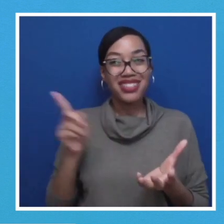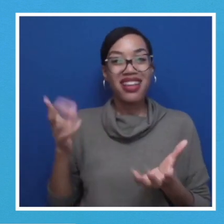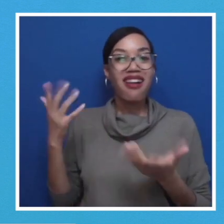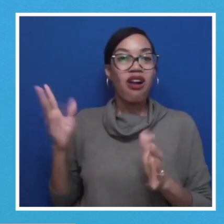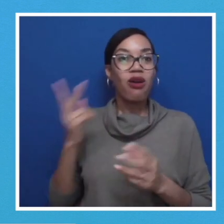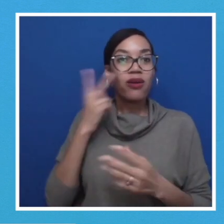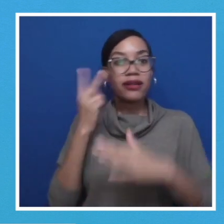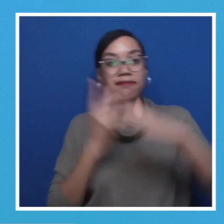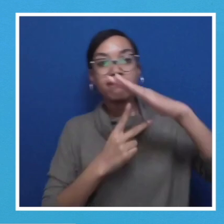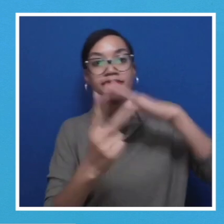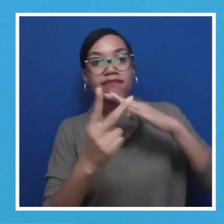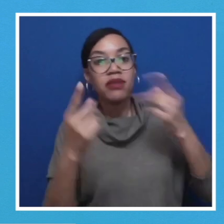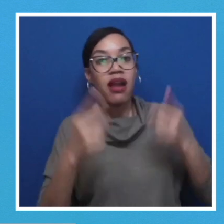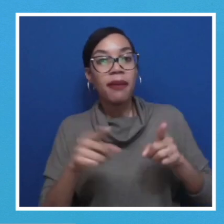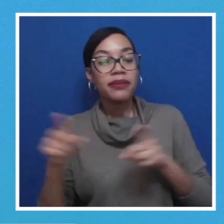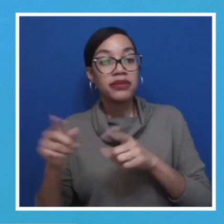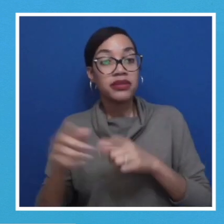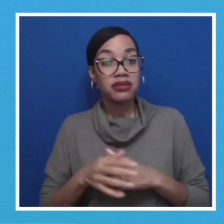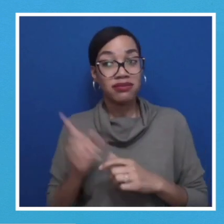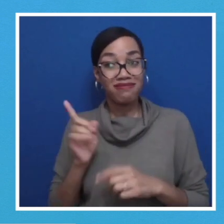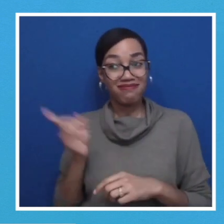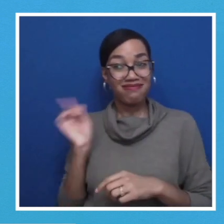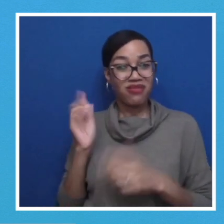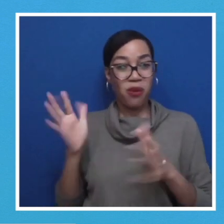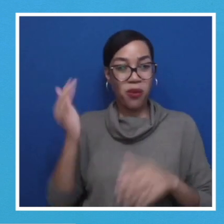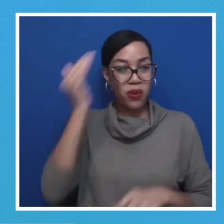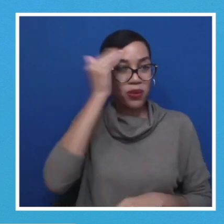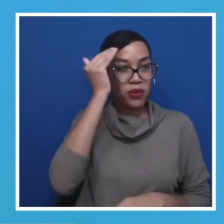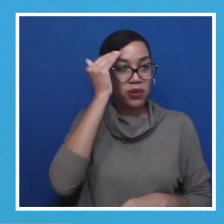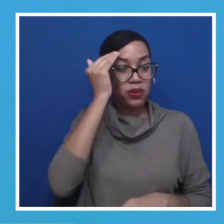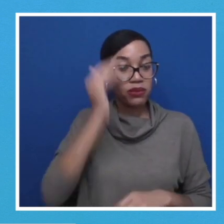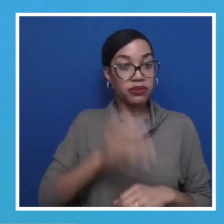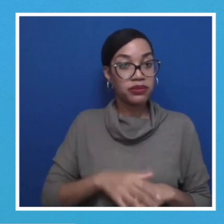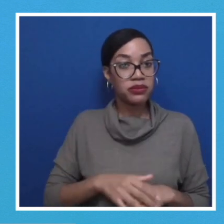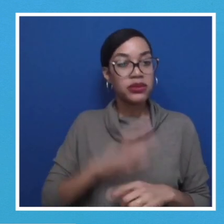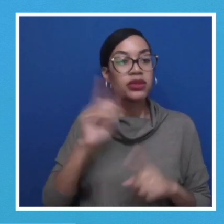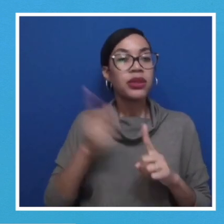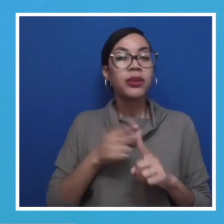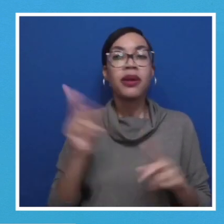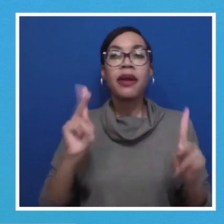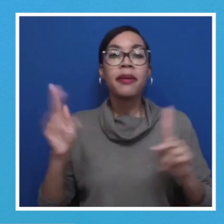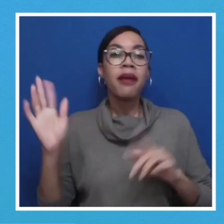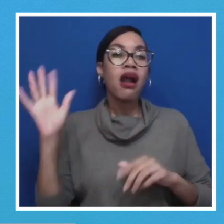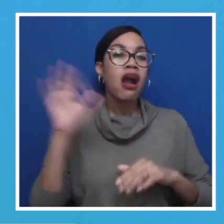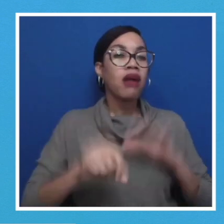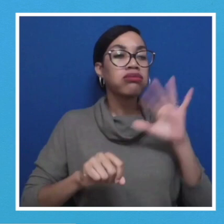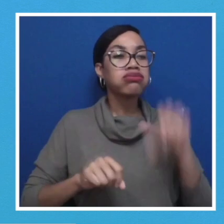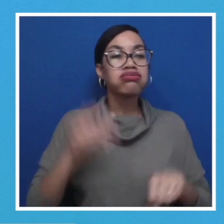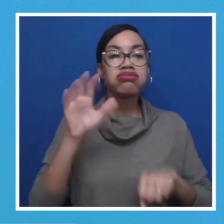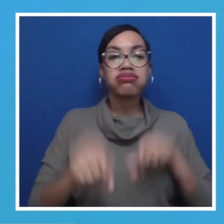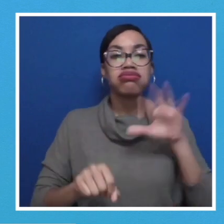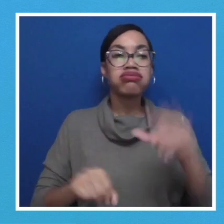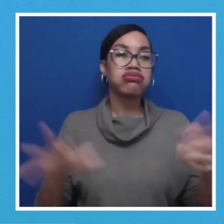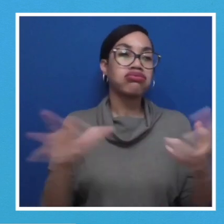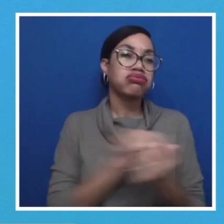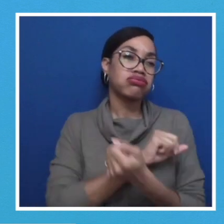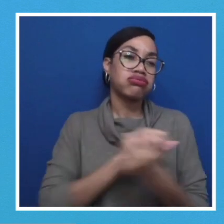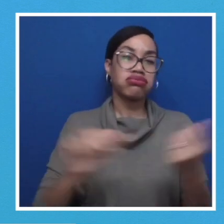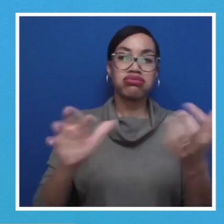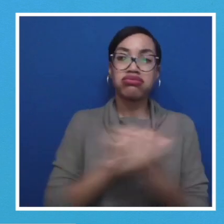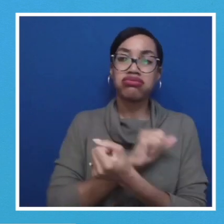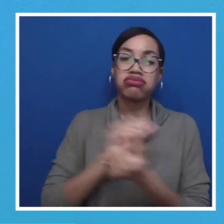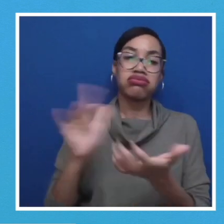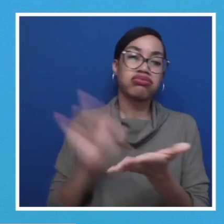and we know, that when they come in with these here boom and bust mentality that, the environment is only a